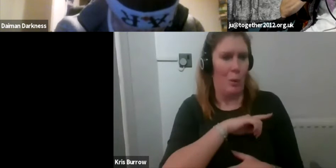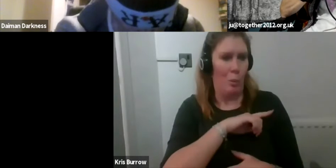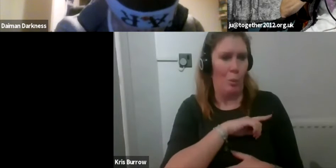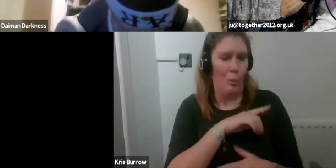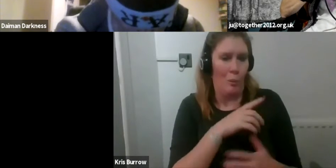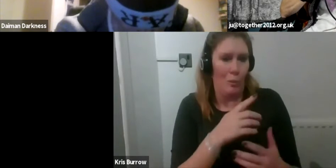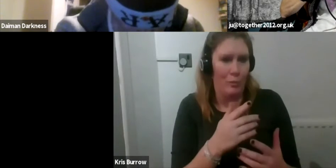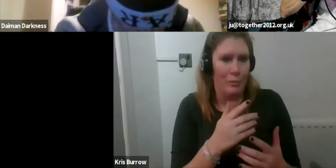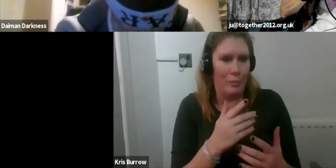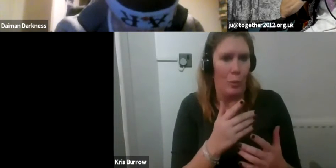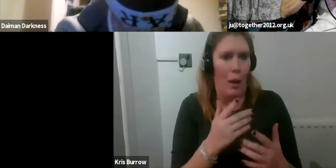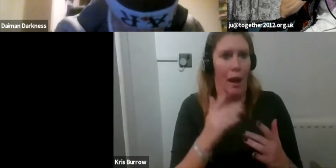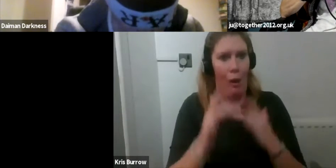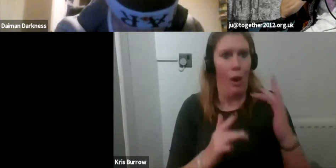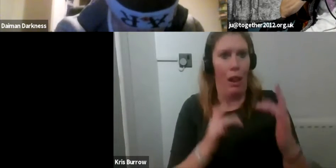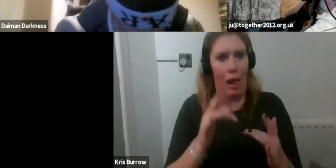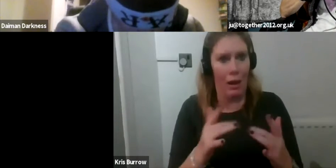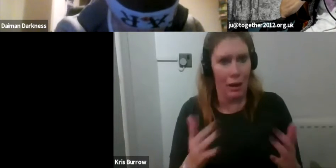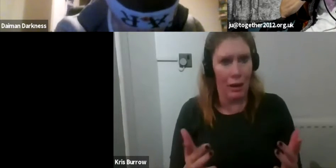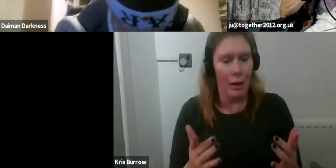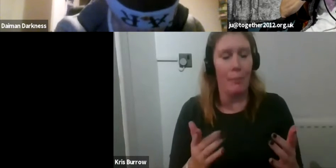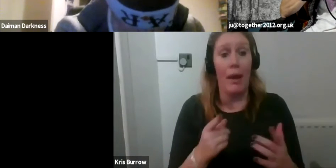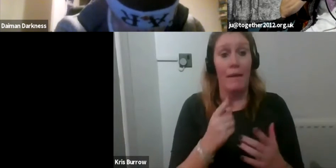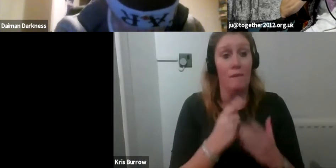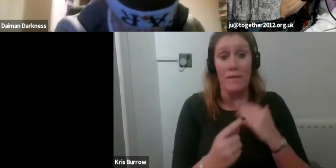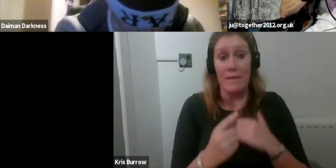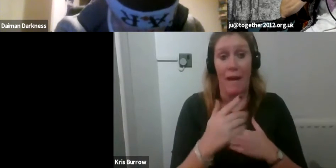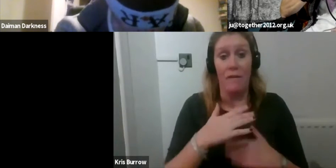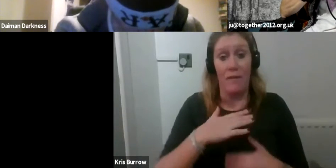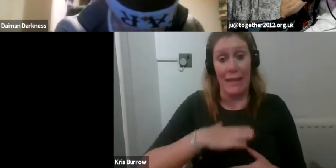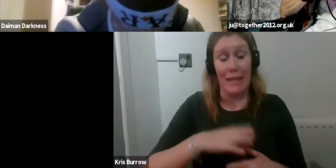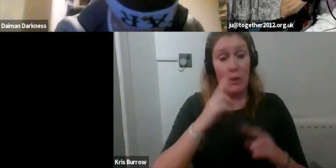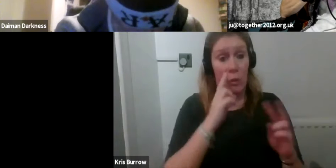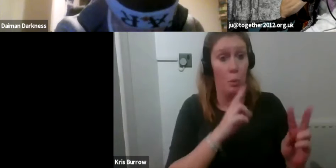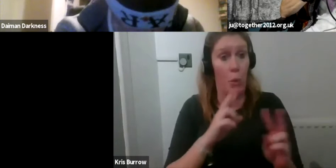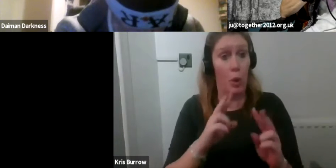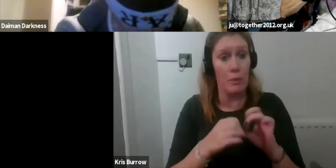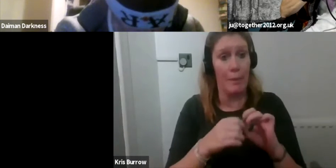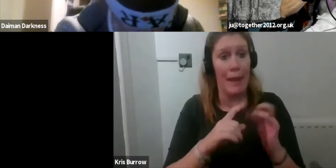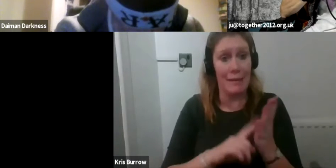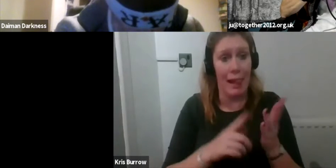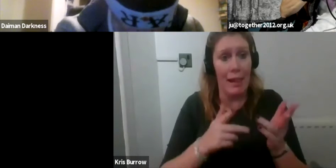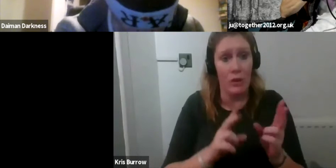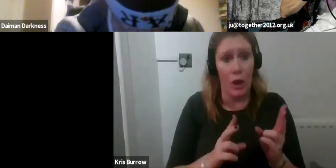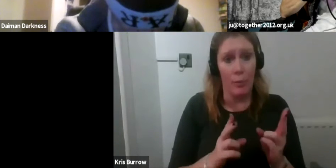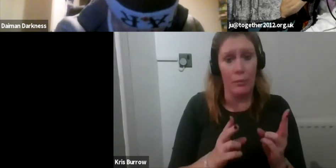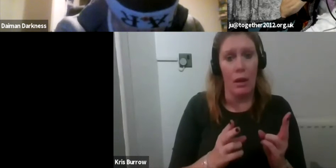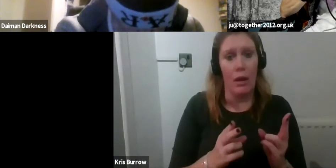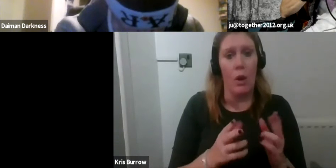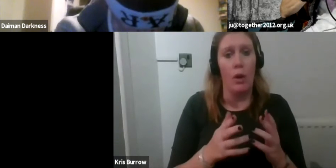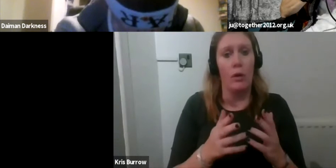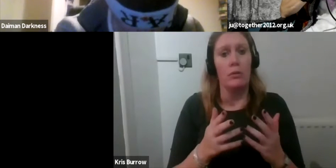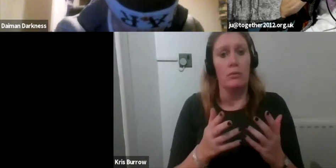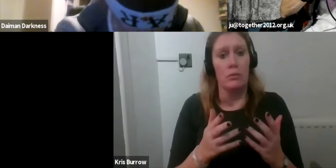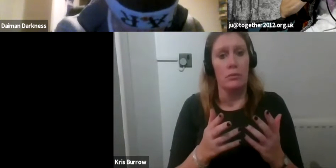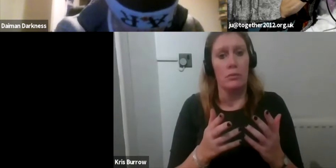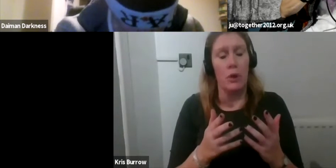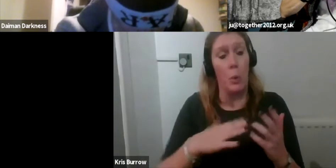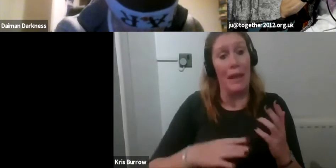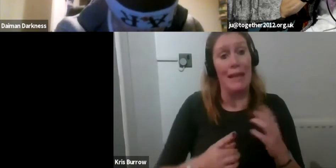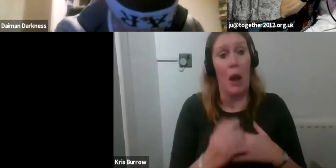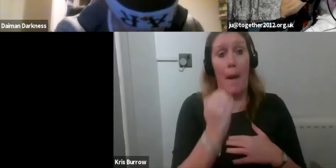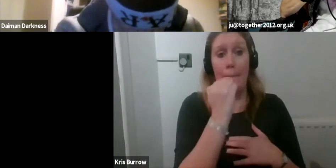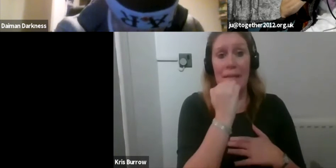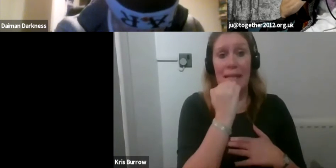haven't got the latest version of Zoom and you need to watch the British Sign Language interpretation, update